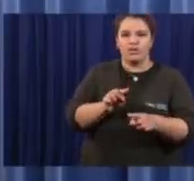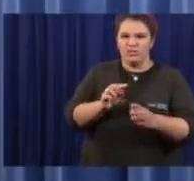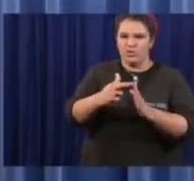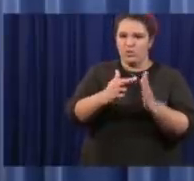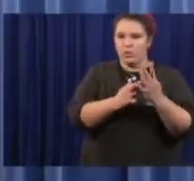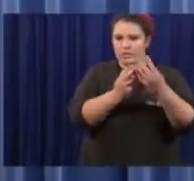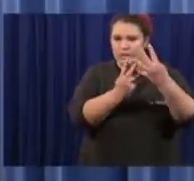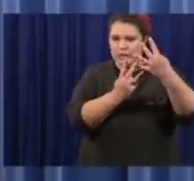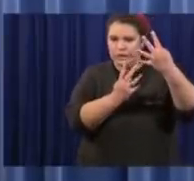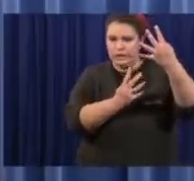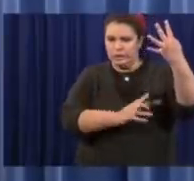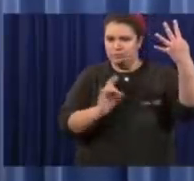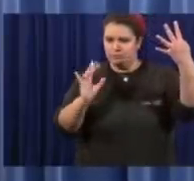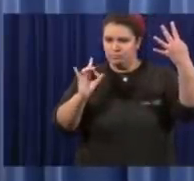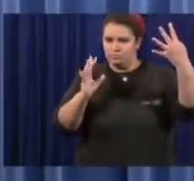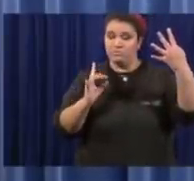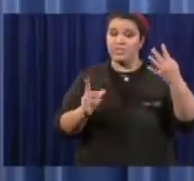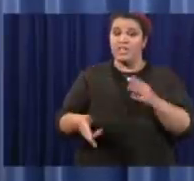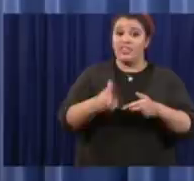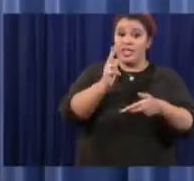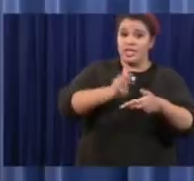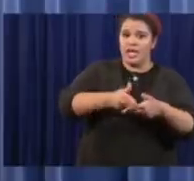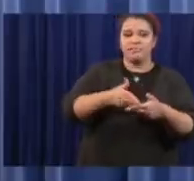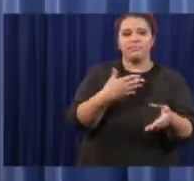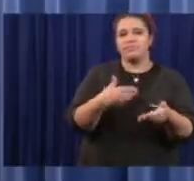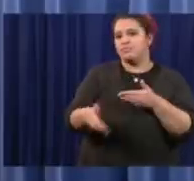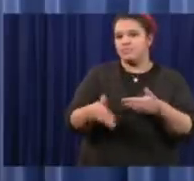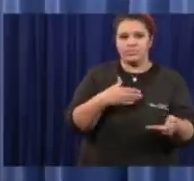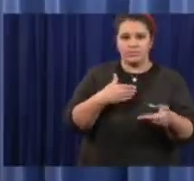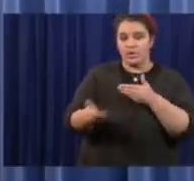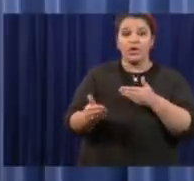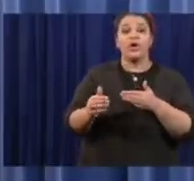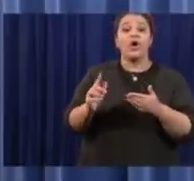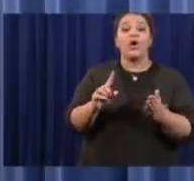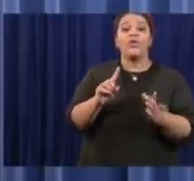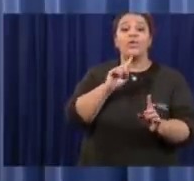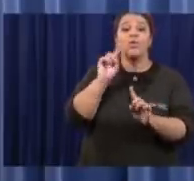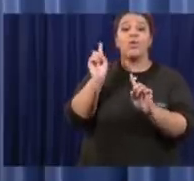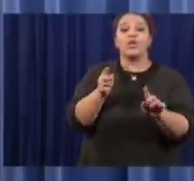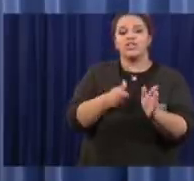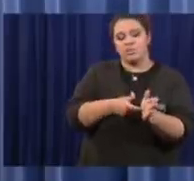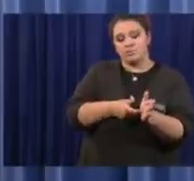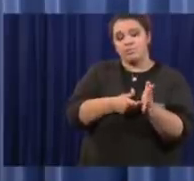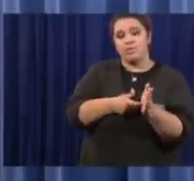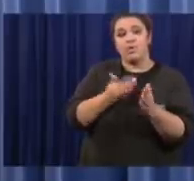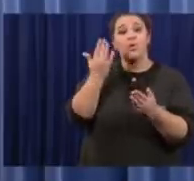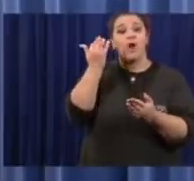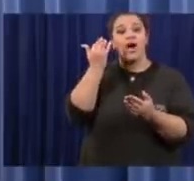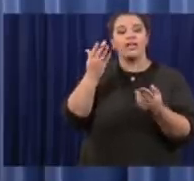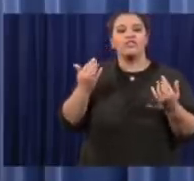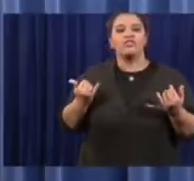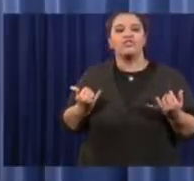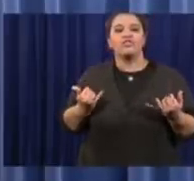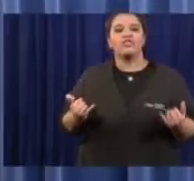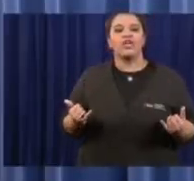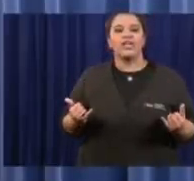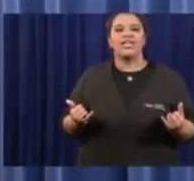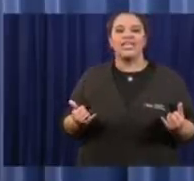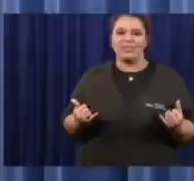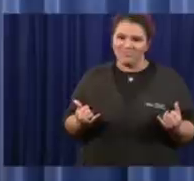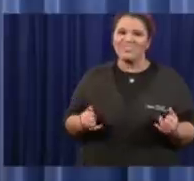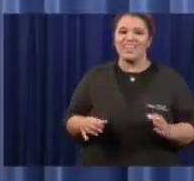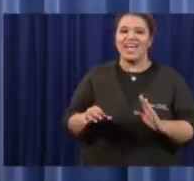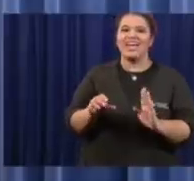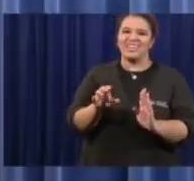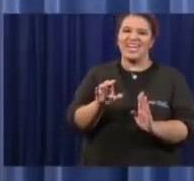it seems that regardless of what it's called, the order can be mandated because we are in a state of an emergency. Governor, you're an attorney. My